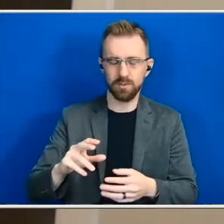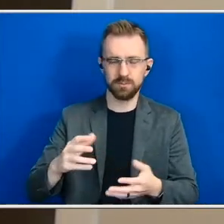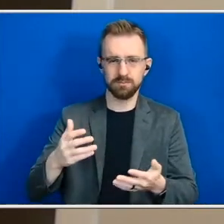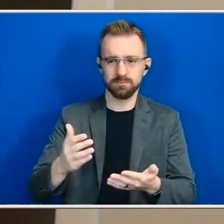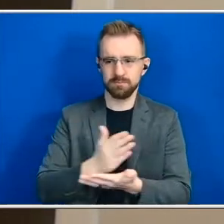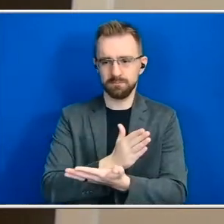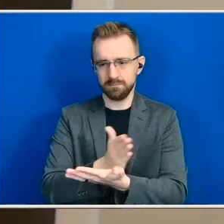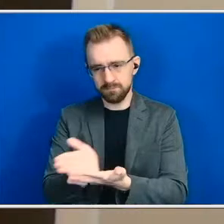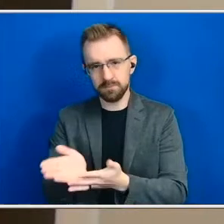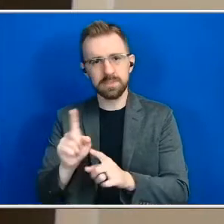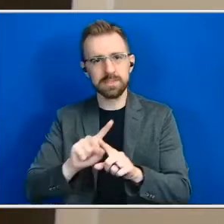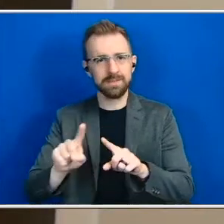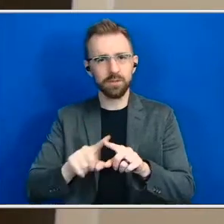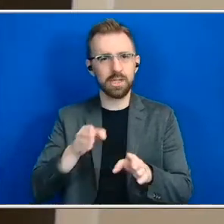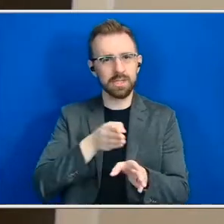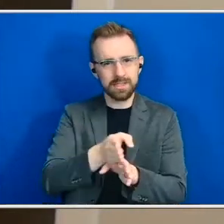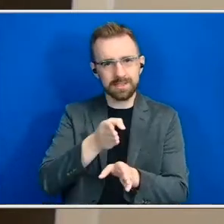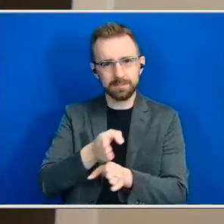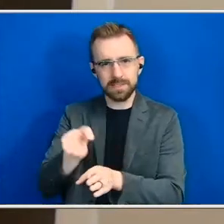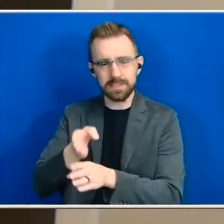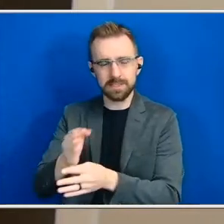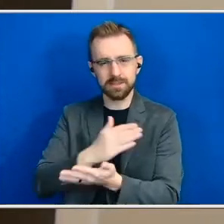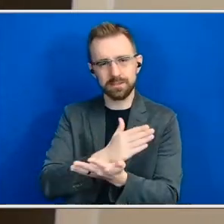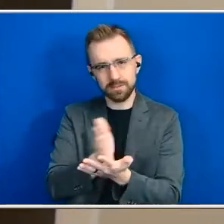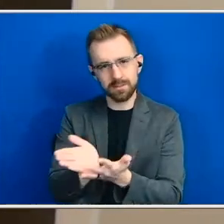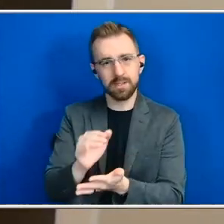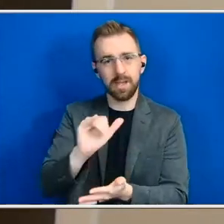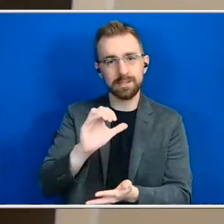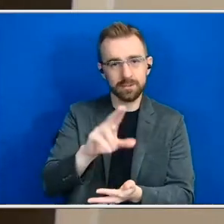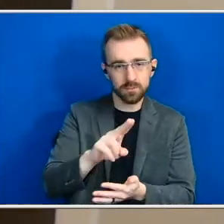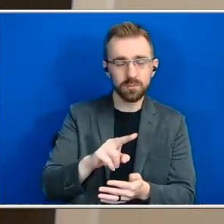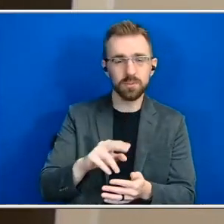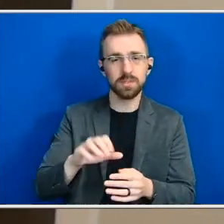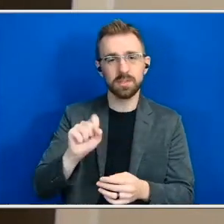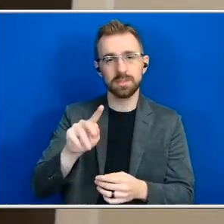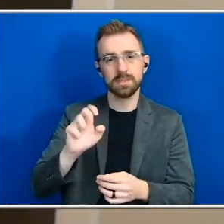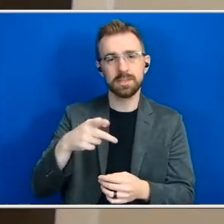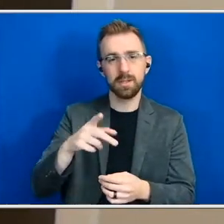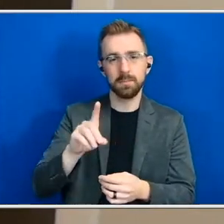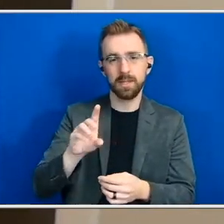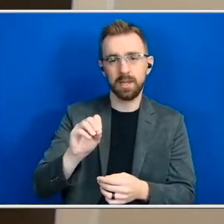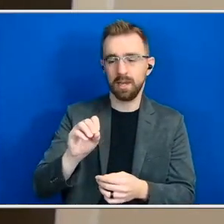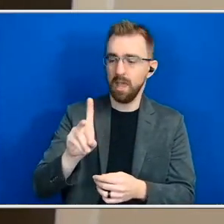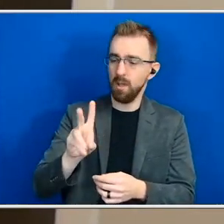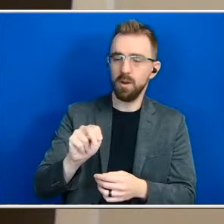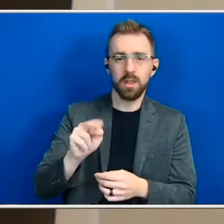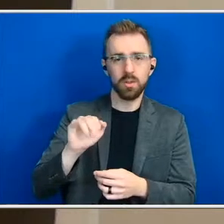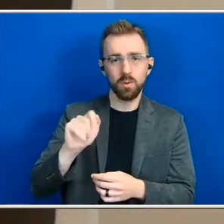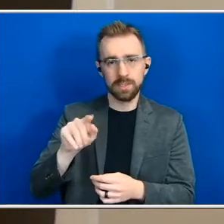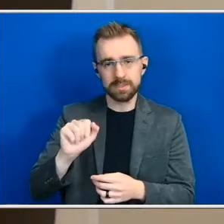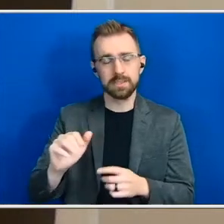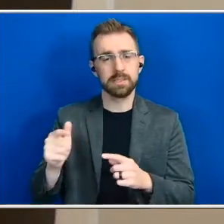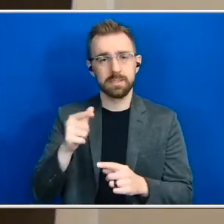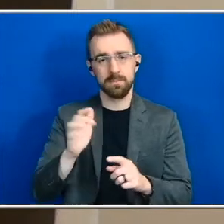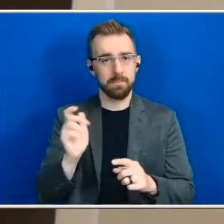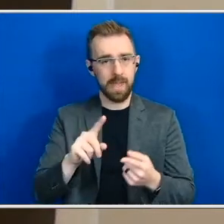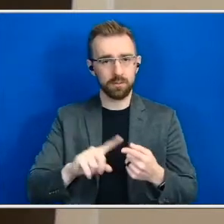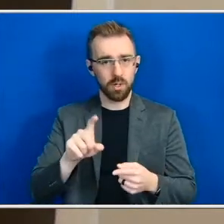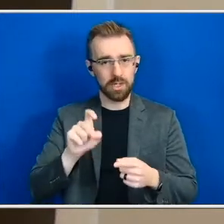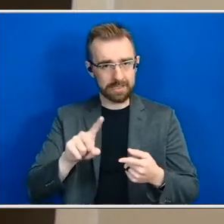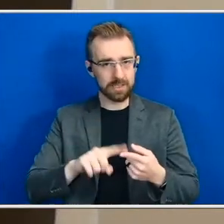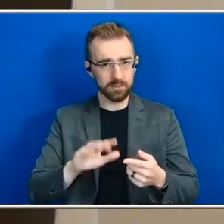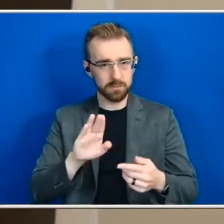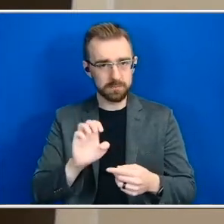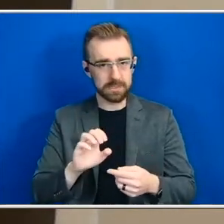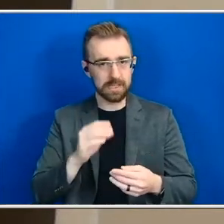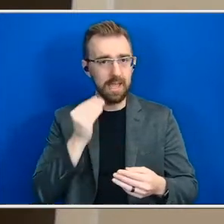disciplines, our incredible ICU and step down units that, you know, got Steve back to where he needed to be to get home. And